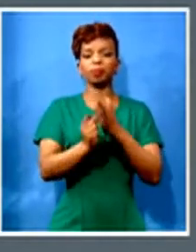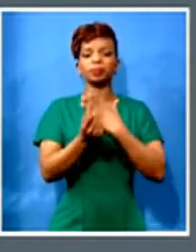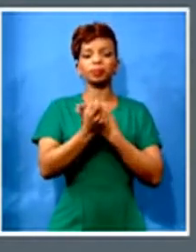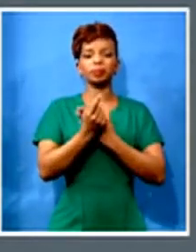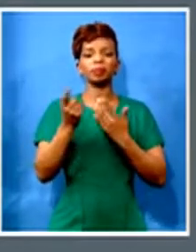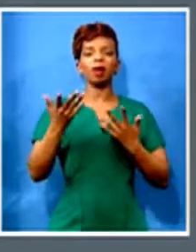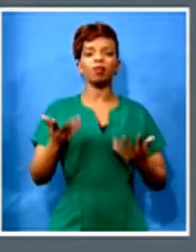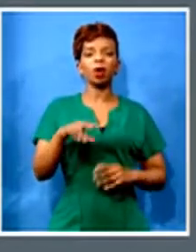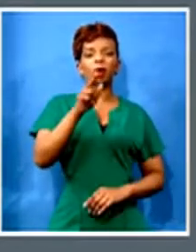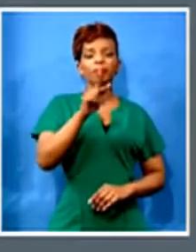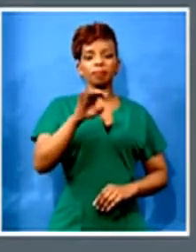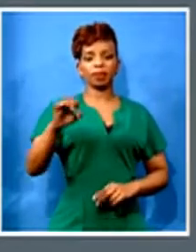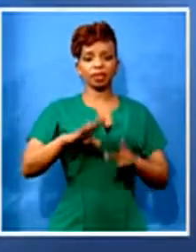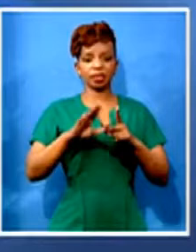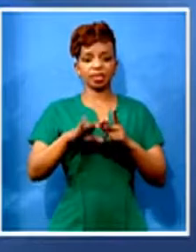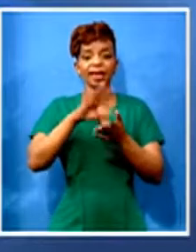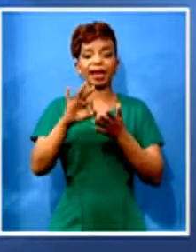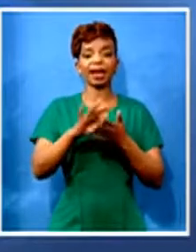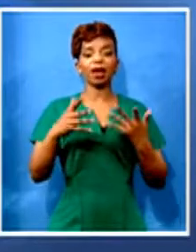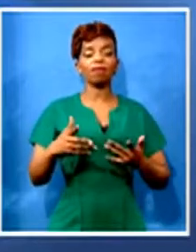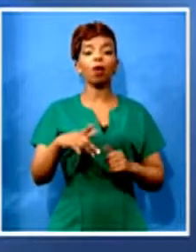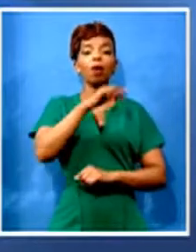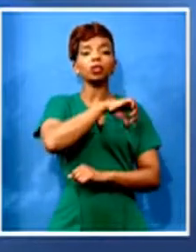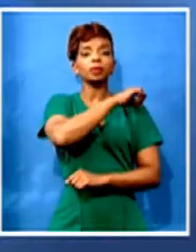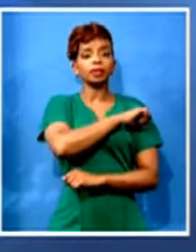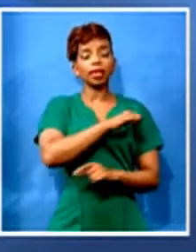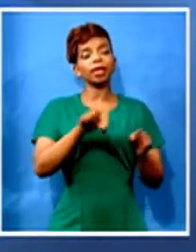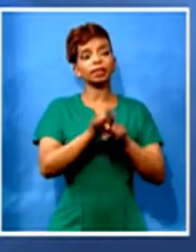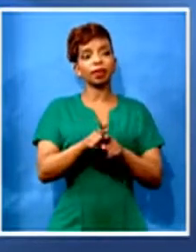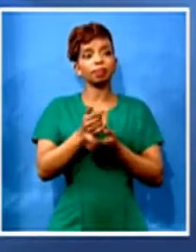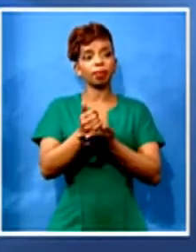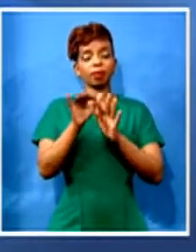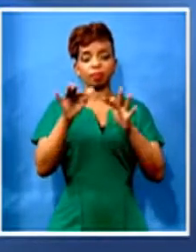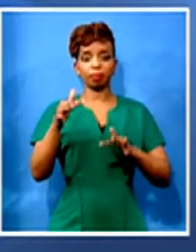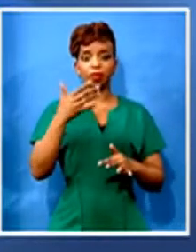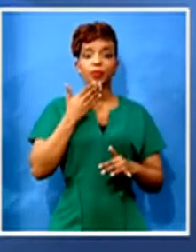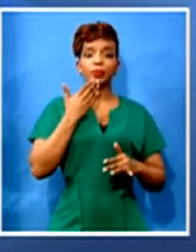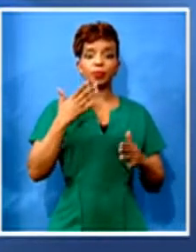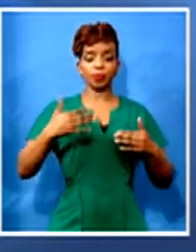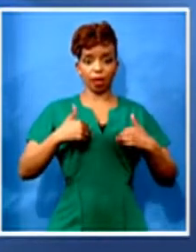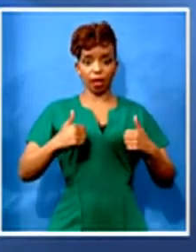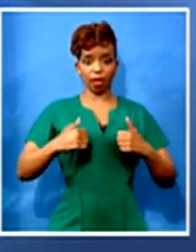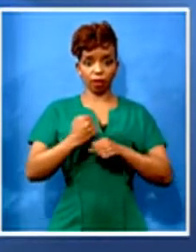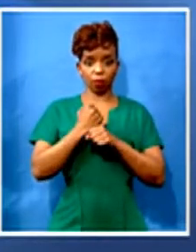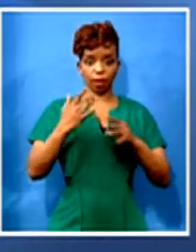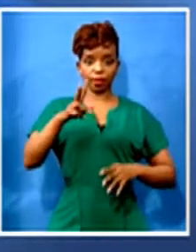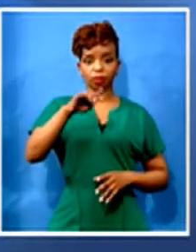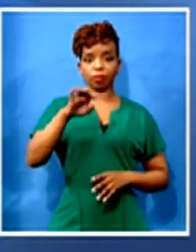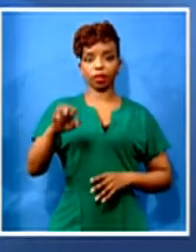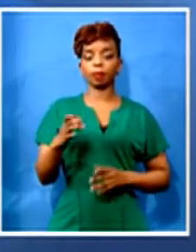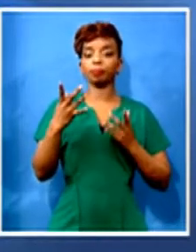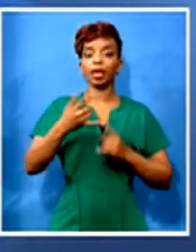and the recruitment of health workers. Let's cross now live to our colleague Lerato Fekisi. Lerato, what's the Premier saying